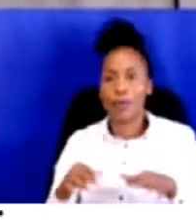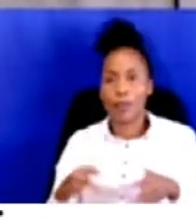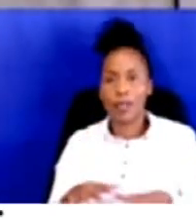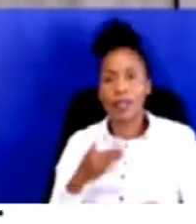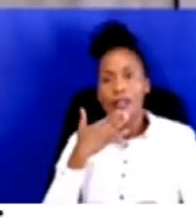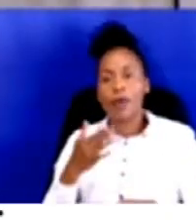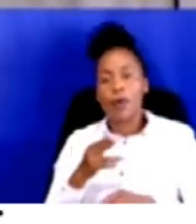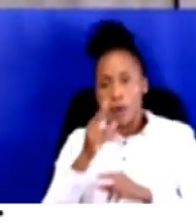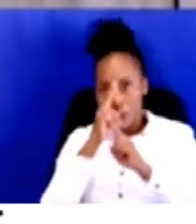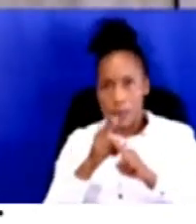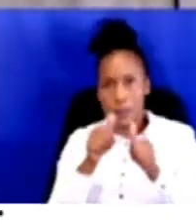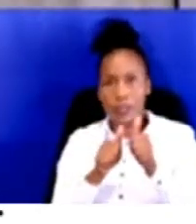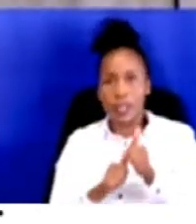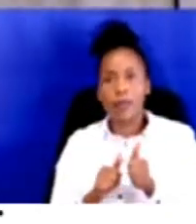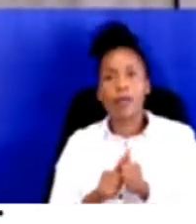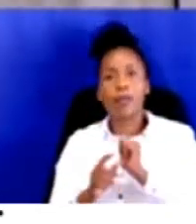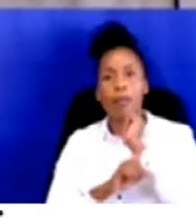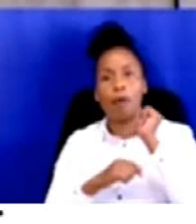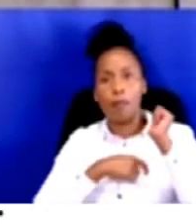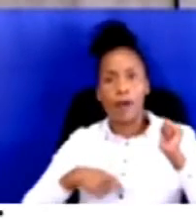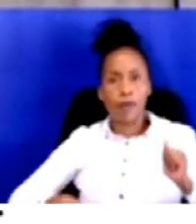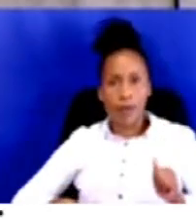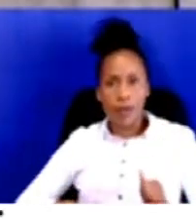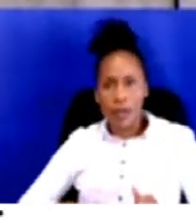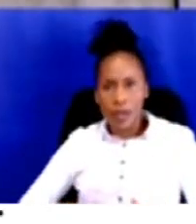Deputy President. The next follow-up goes to